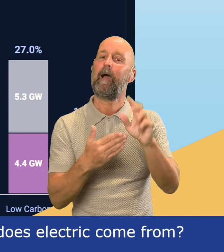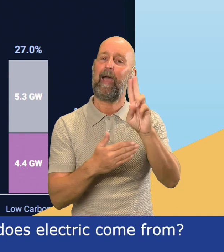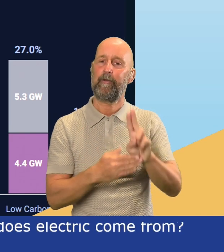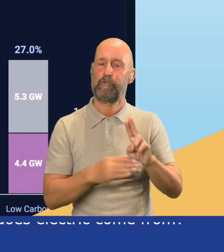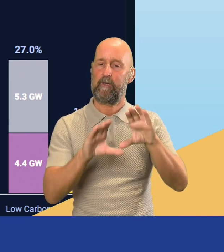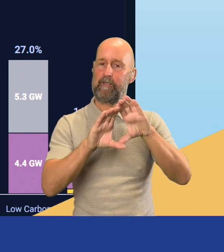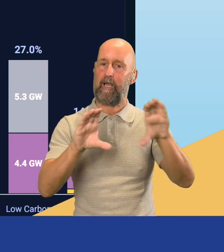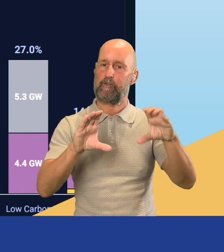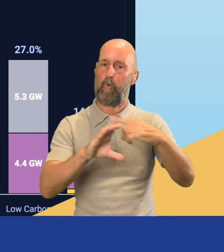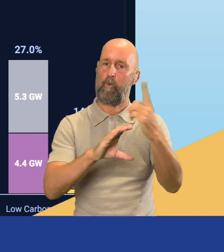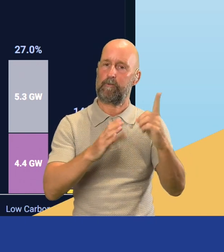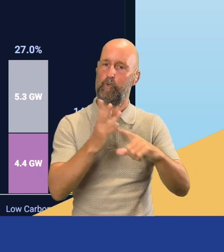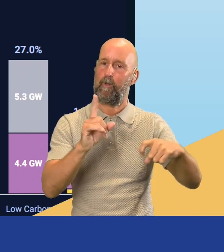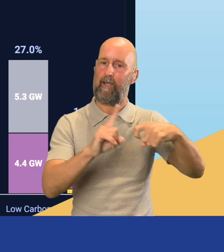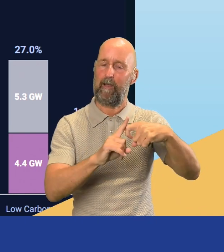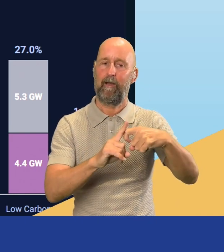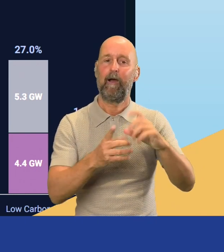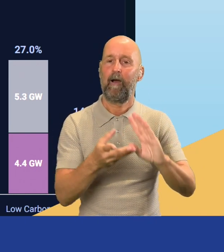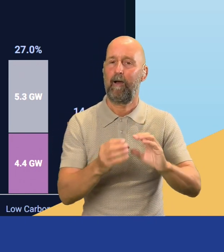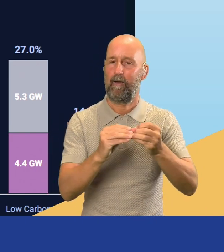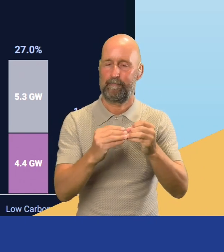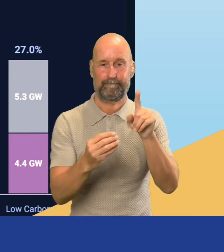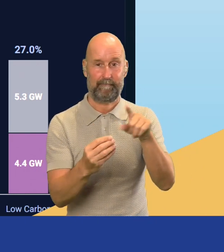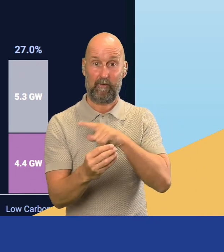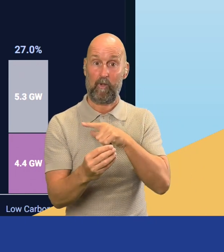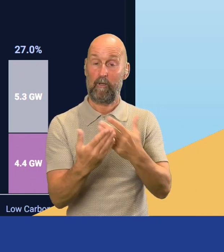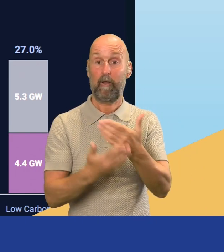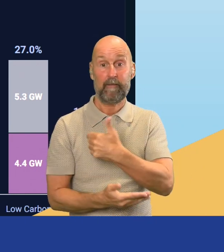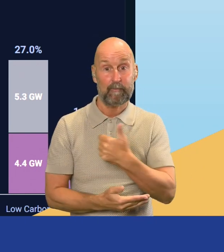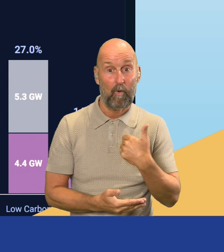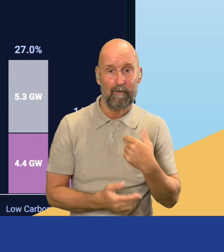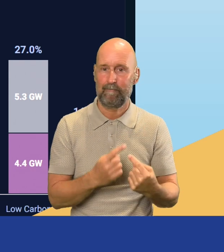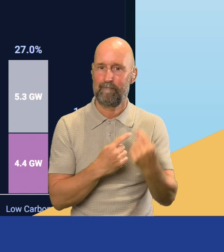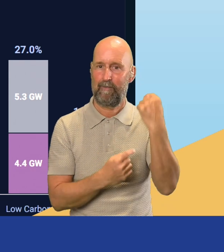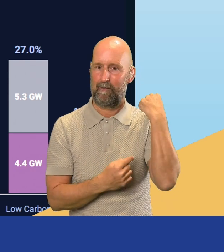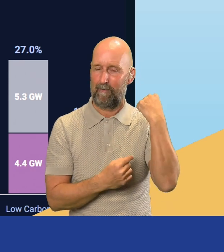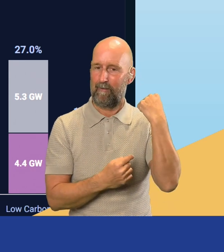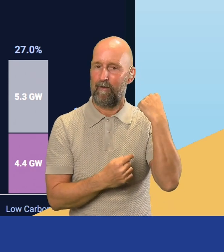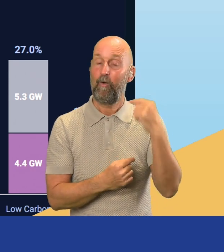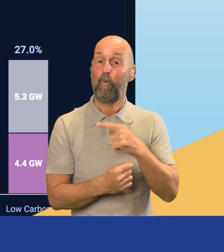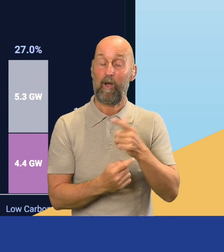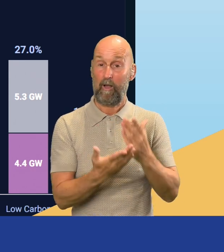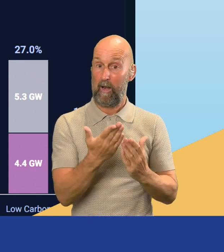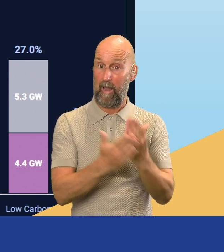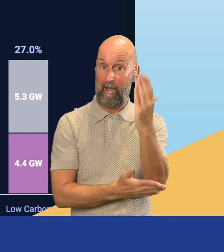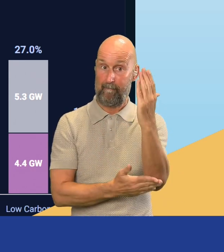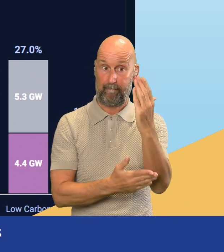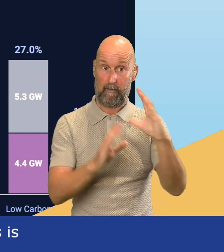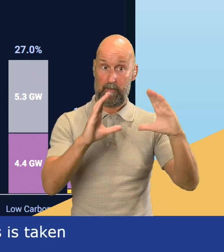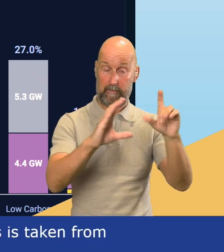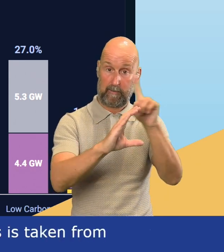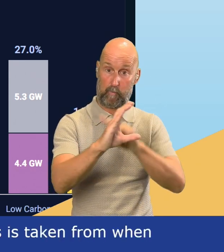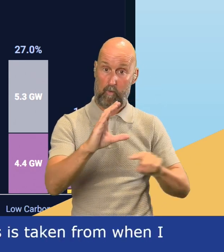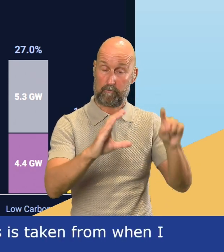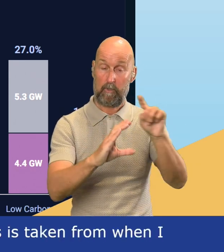And this is taken from when I built this presentation, so it's not from this morning. But it gives you a live dashboard of where